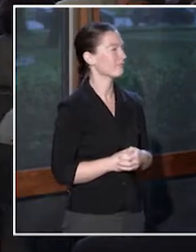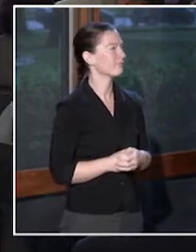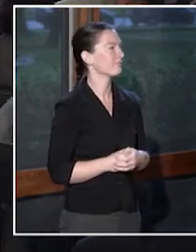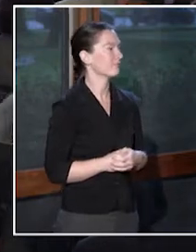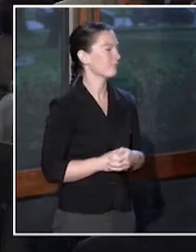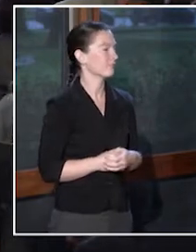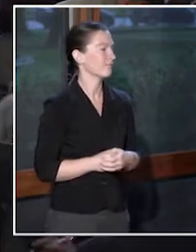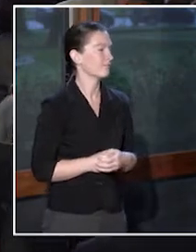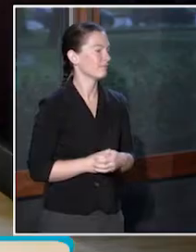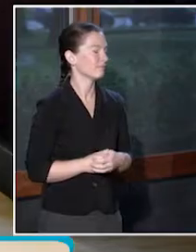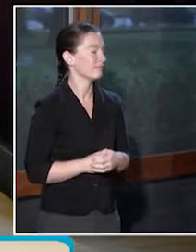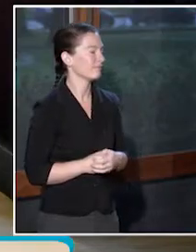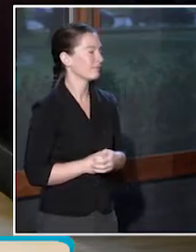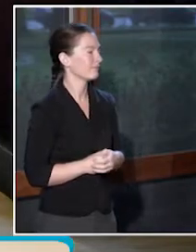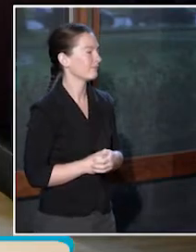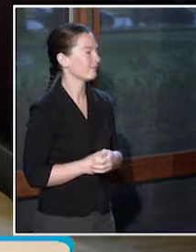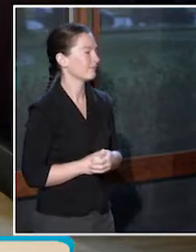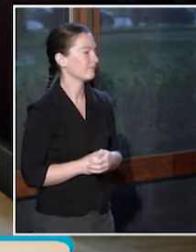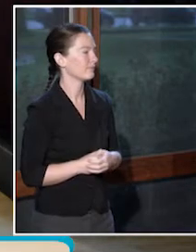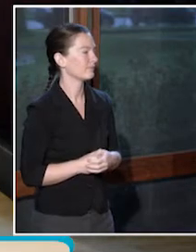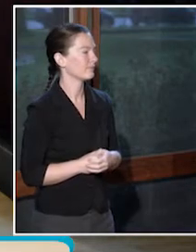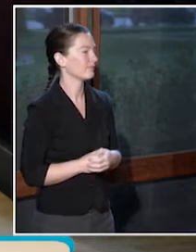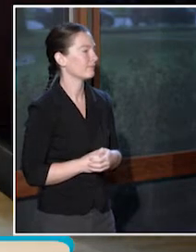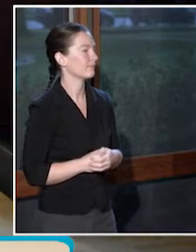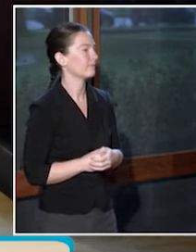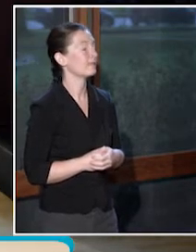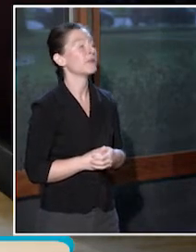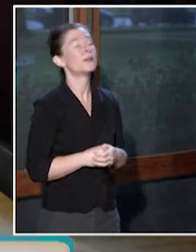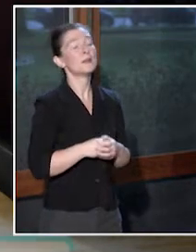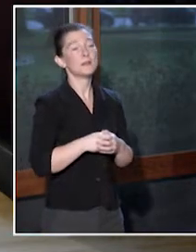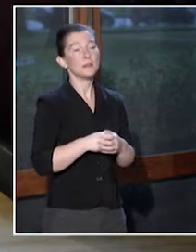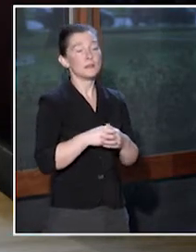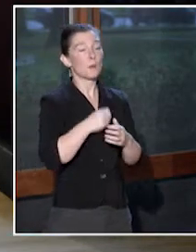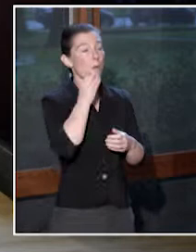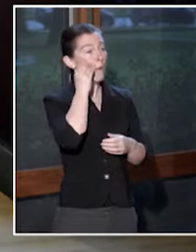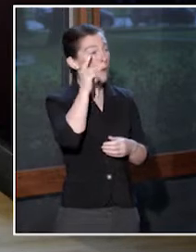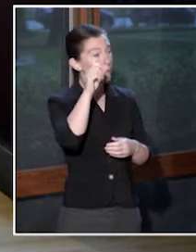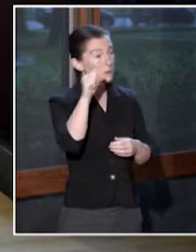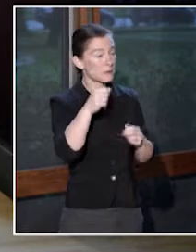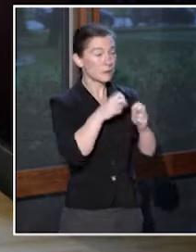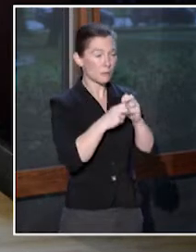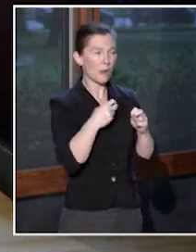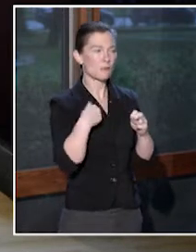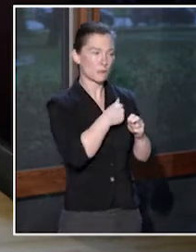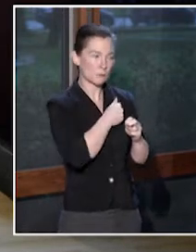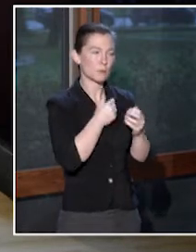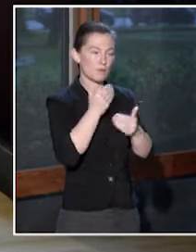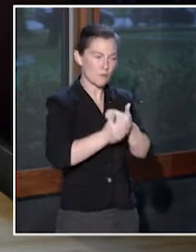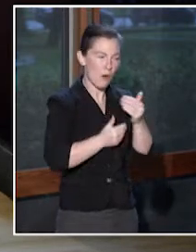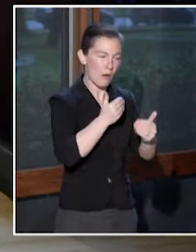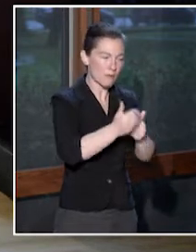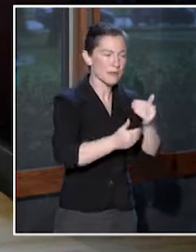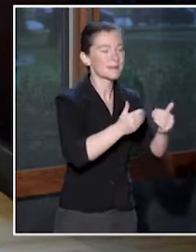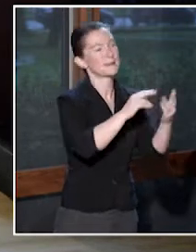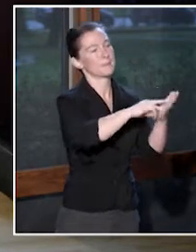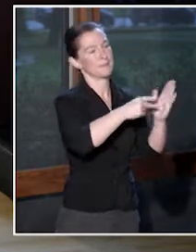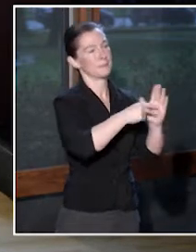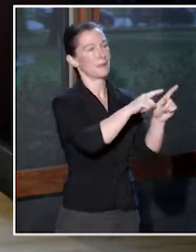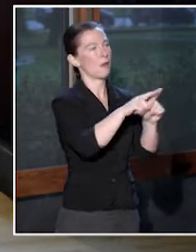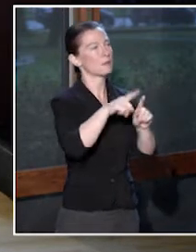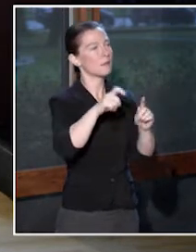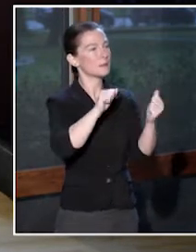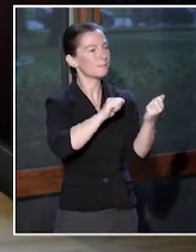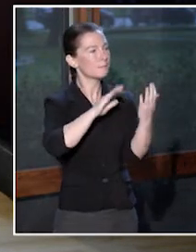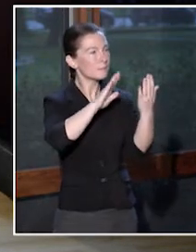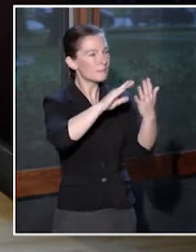As we make progress on homelessness, we also have to address the factors that lead to homelessness in the first place. We